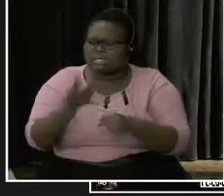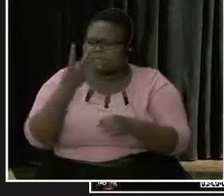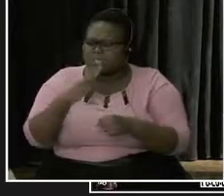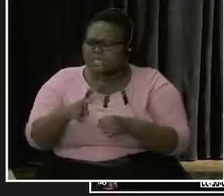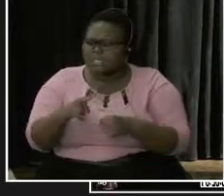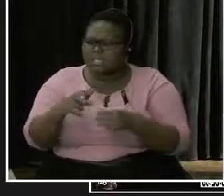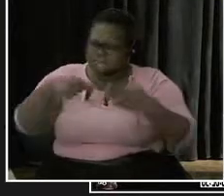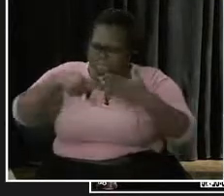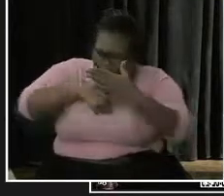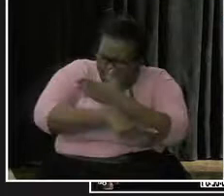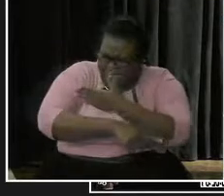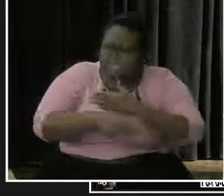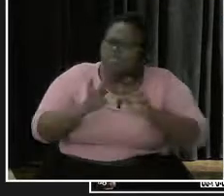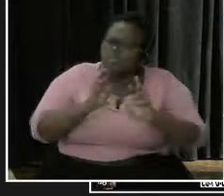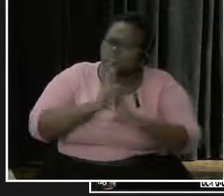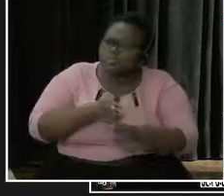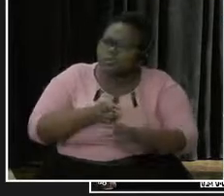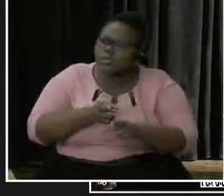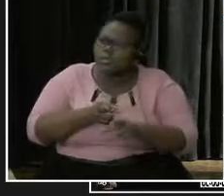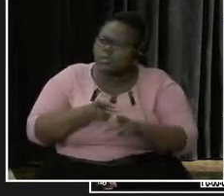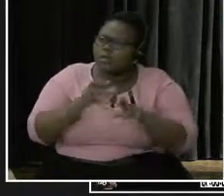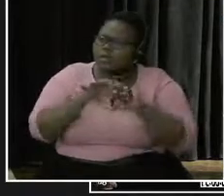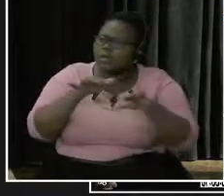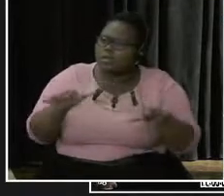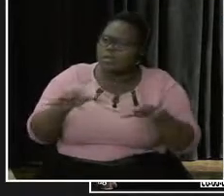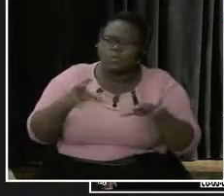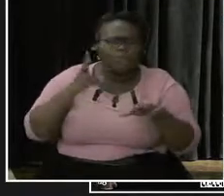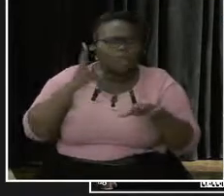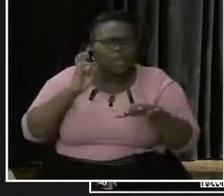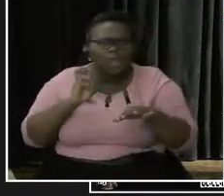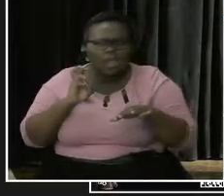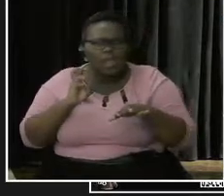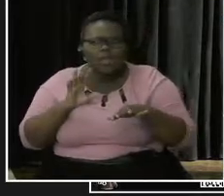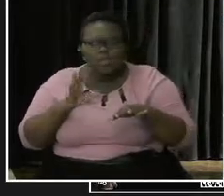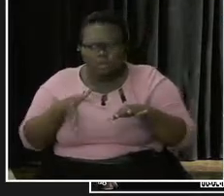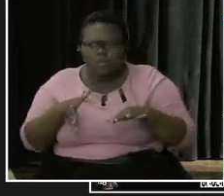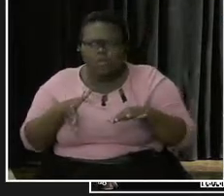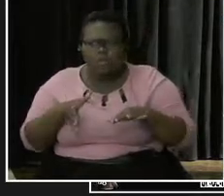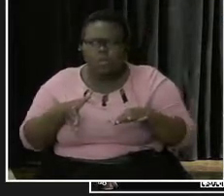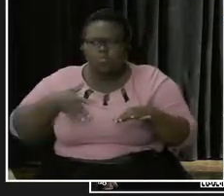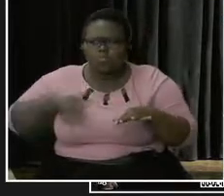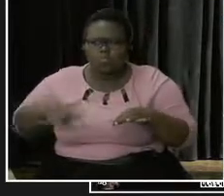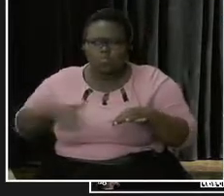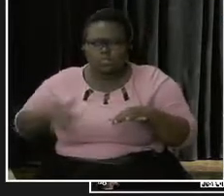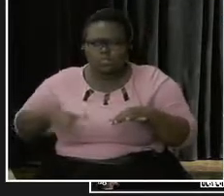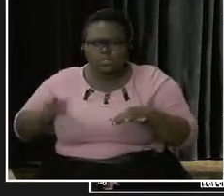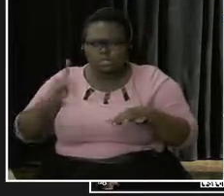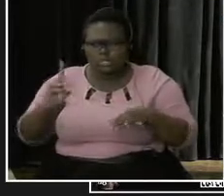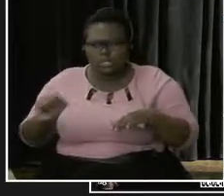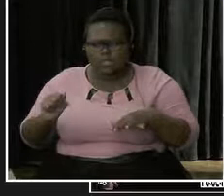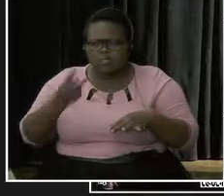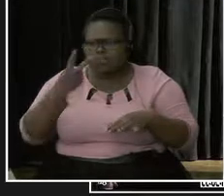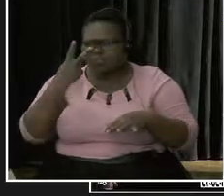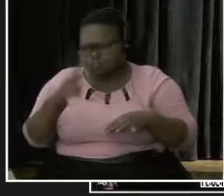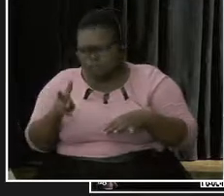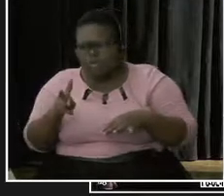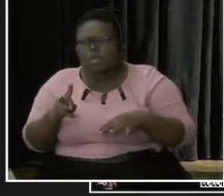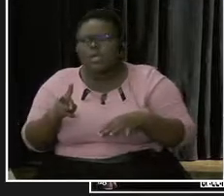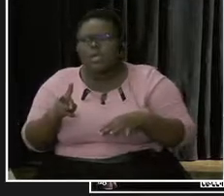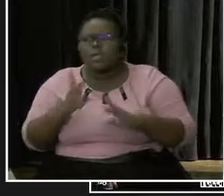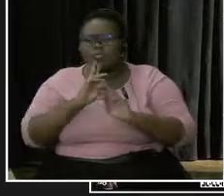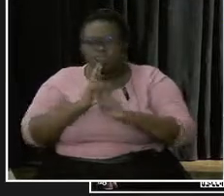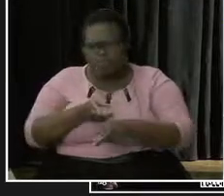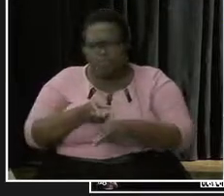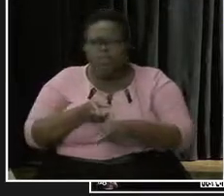that are listening in on this, we will insist as a Democratic Line seeing that detailed report Order, to Chair.